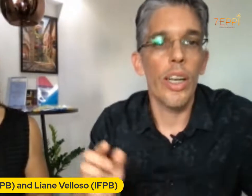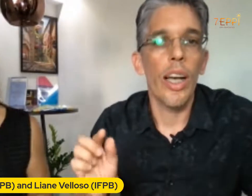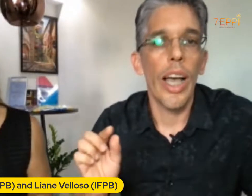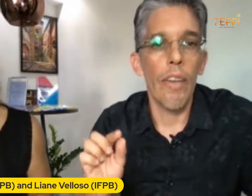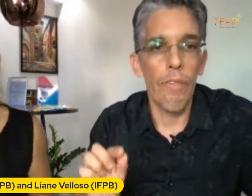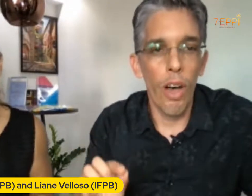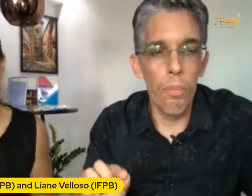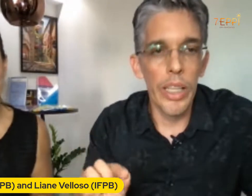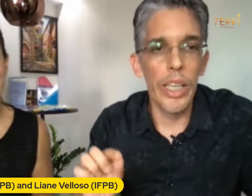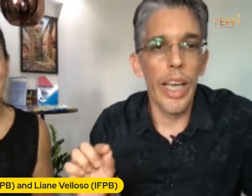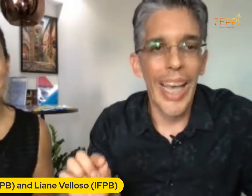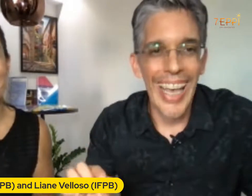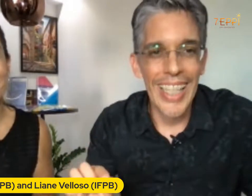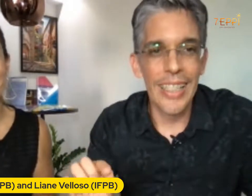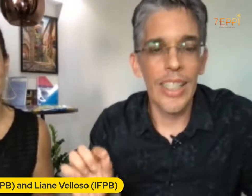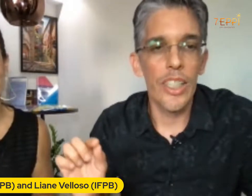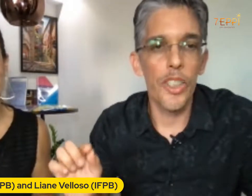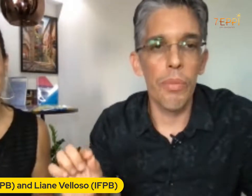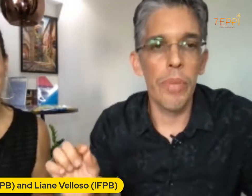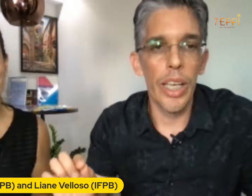to